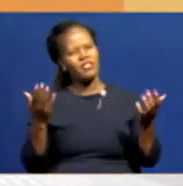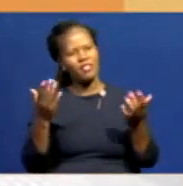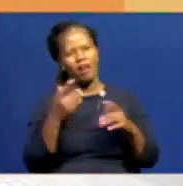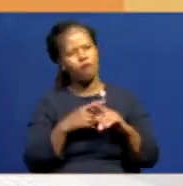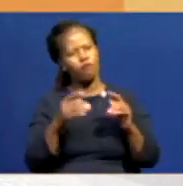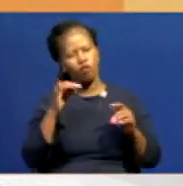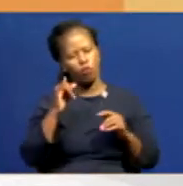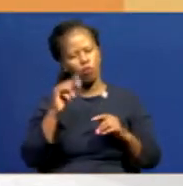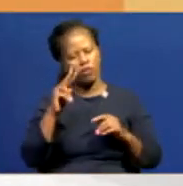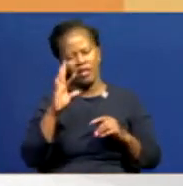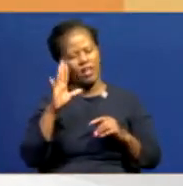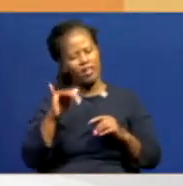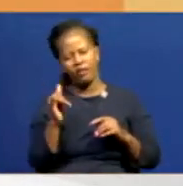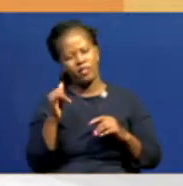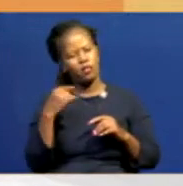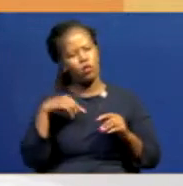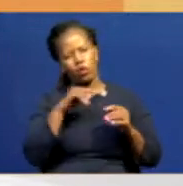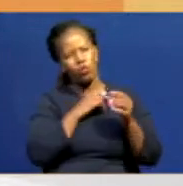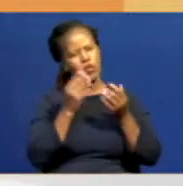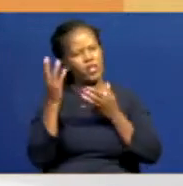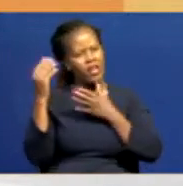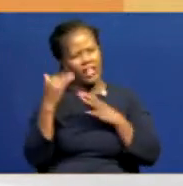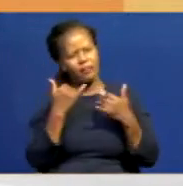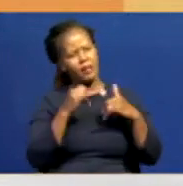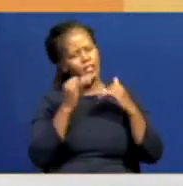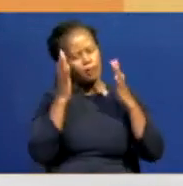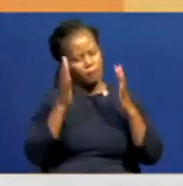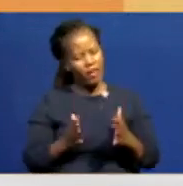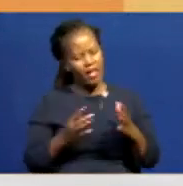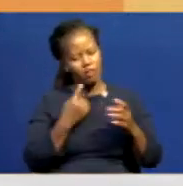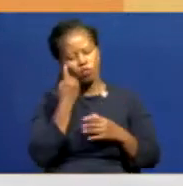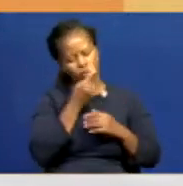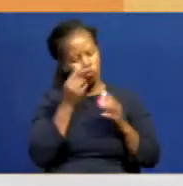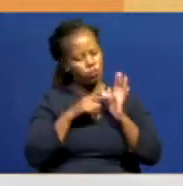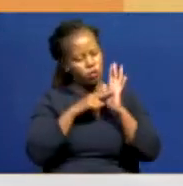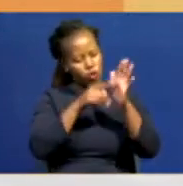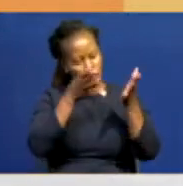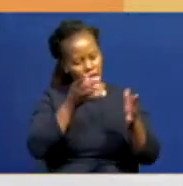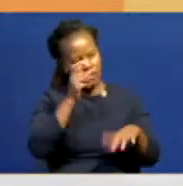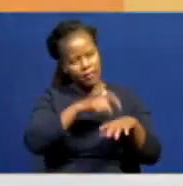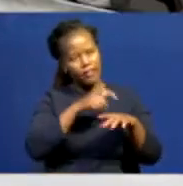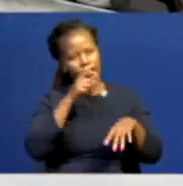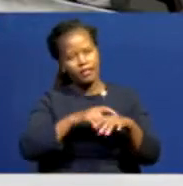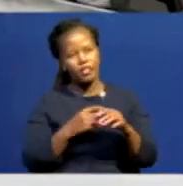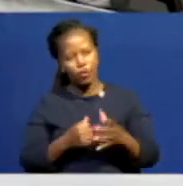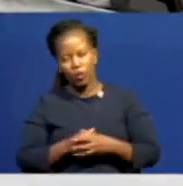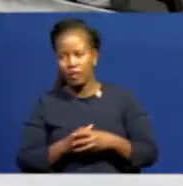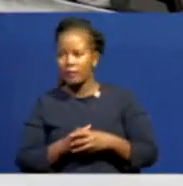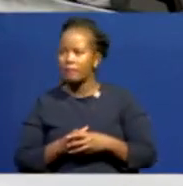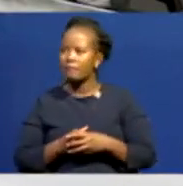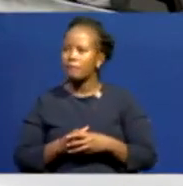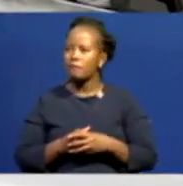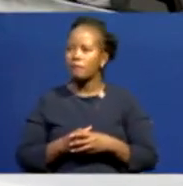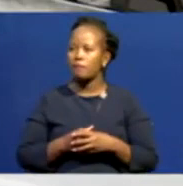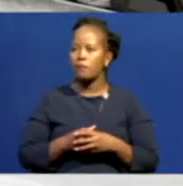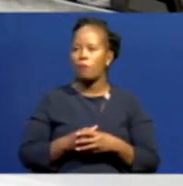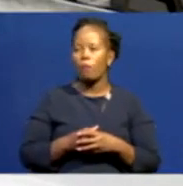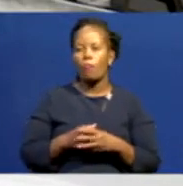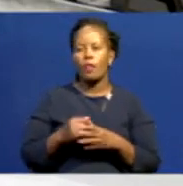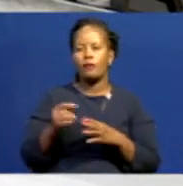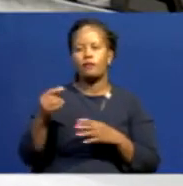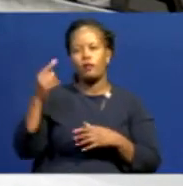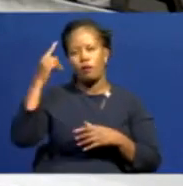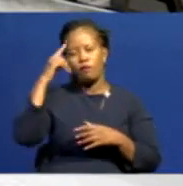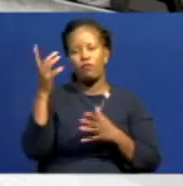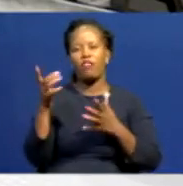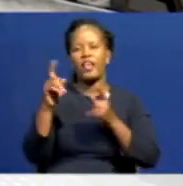some of the names that we're looking at to spark in this edition? Looking at especially homegrown players,